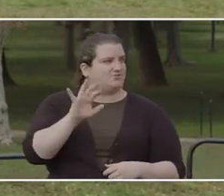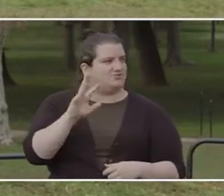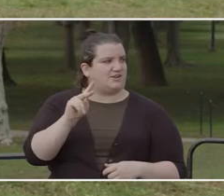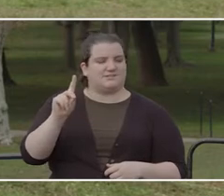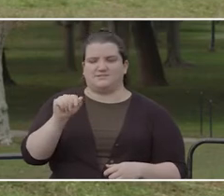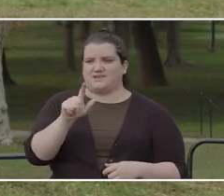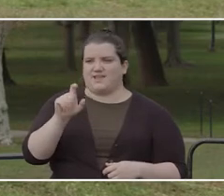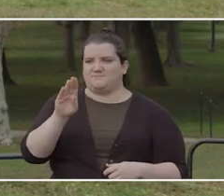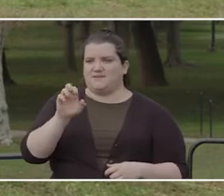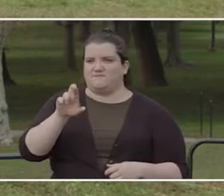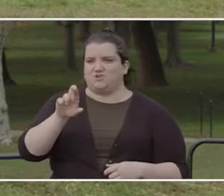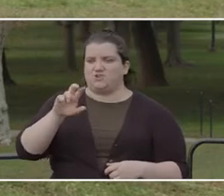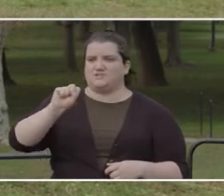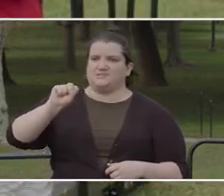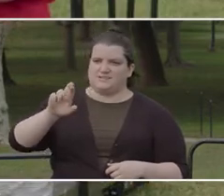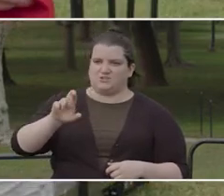Sr., U.S. Navy.